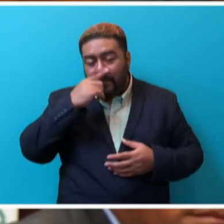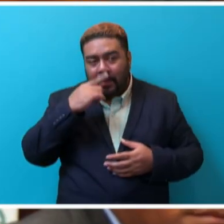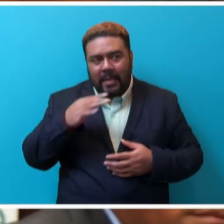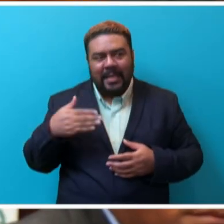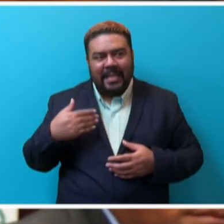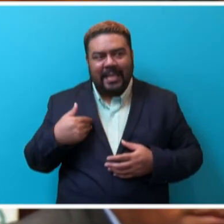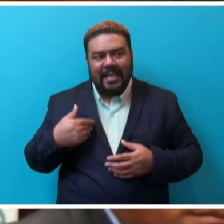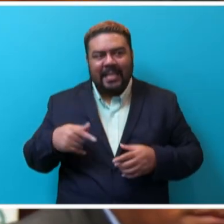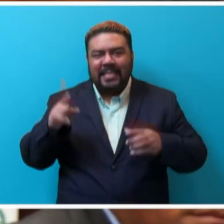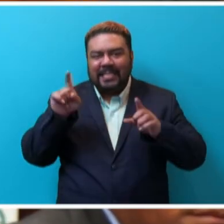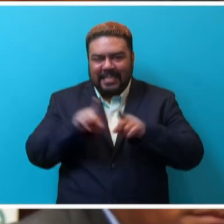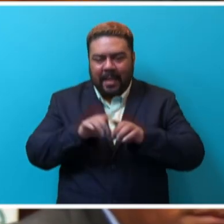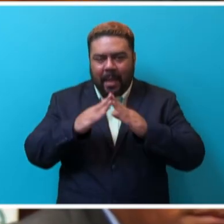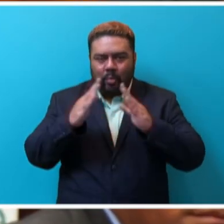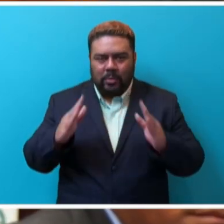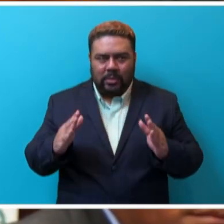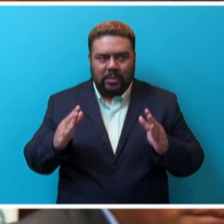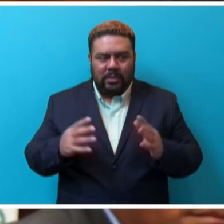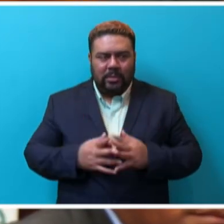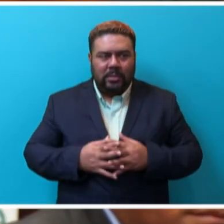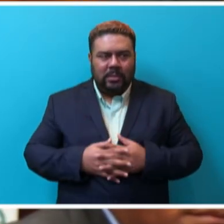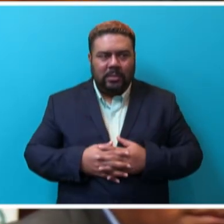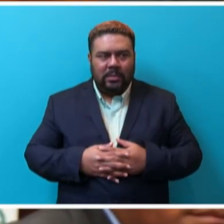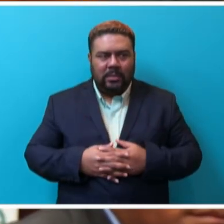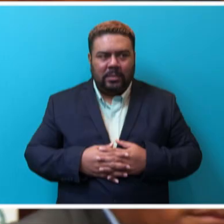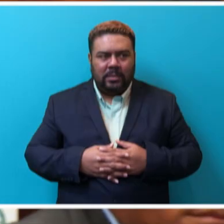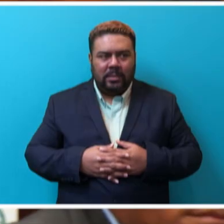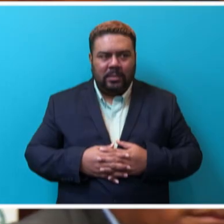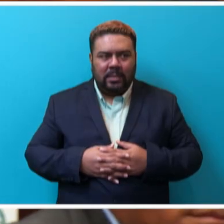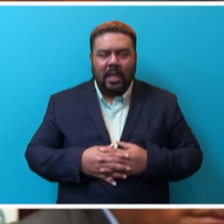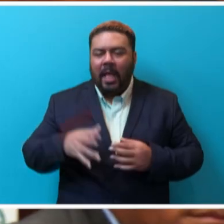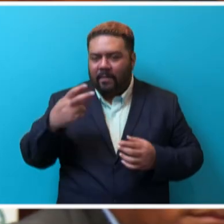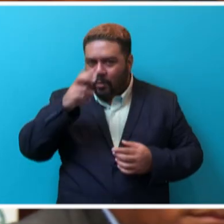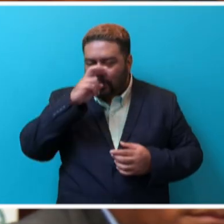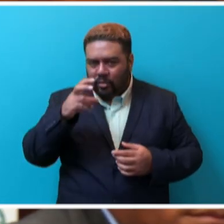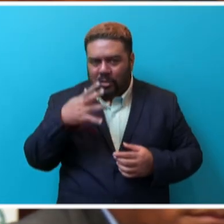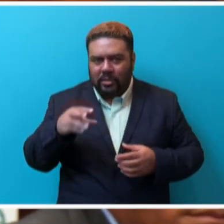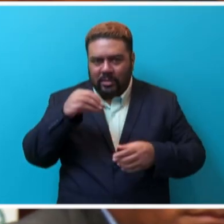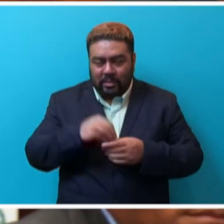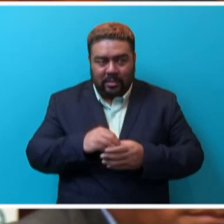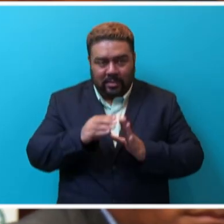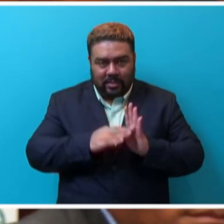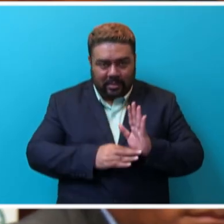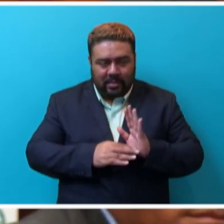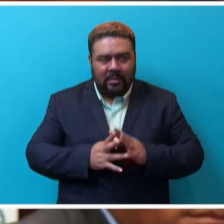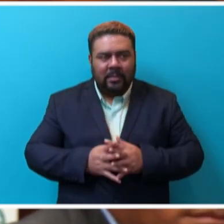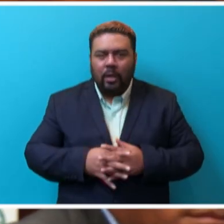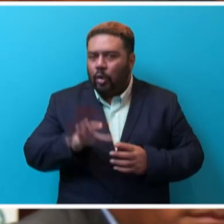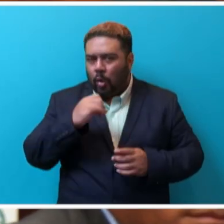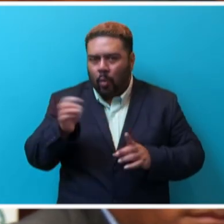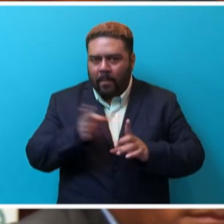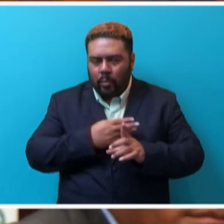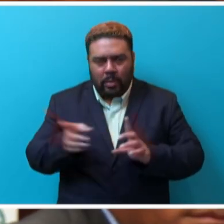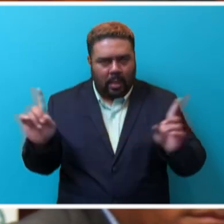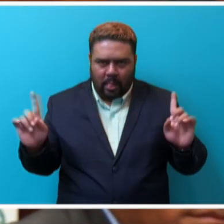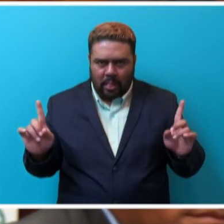the same household. So that is a restriction that has been put in place so that there is no abuse. And